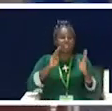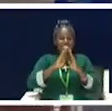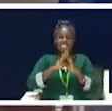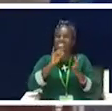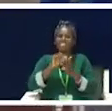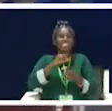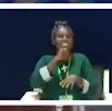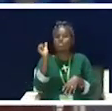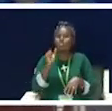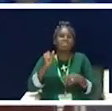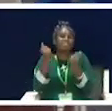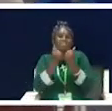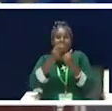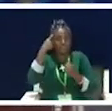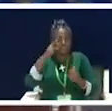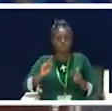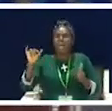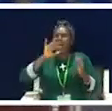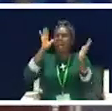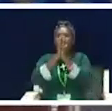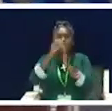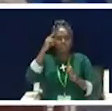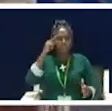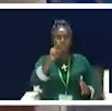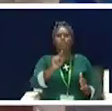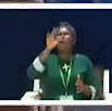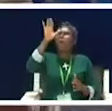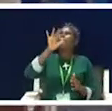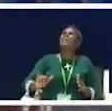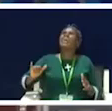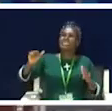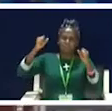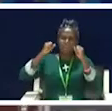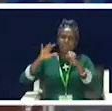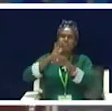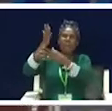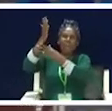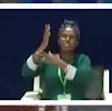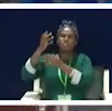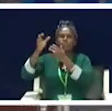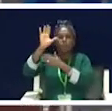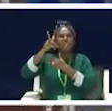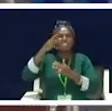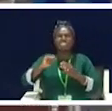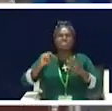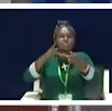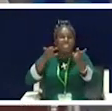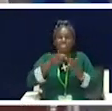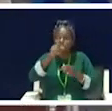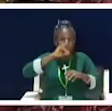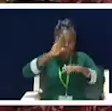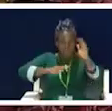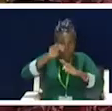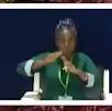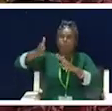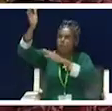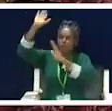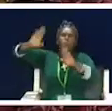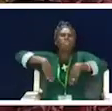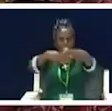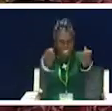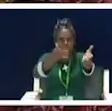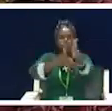you by the everlasting arm of God. The city you did not build, God will hand over to you.